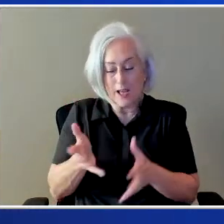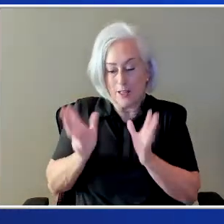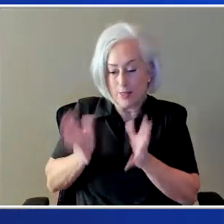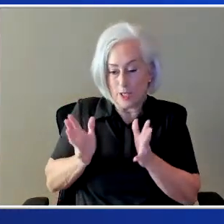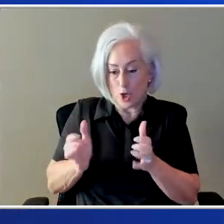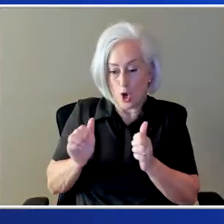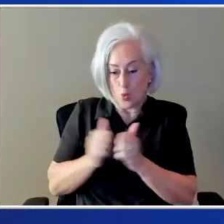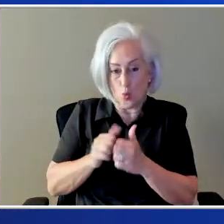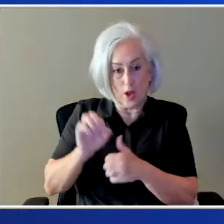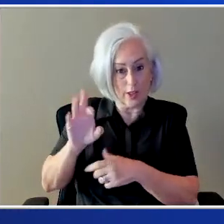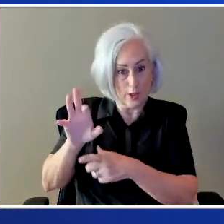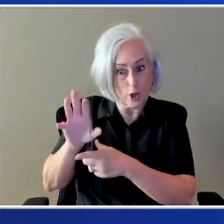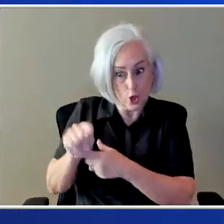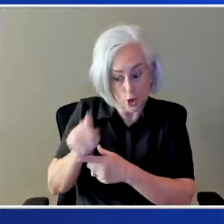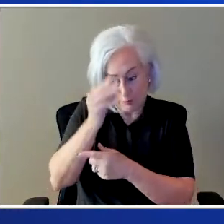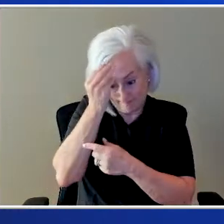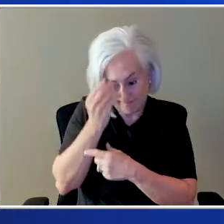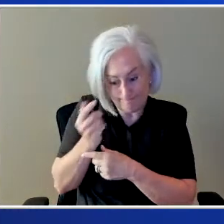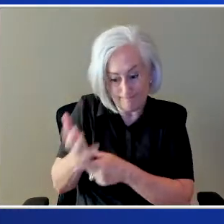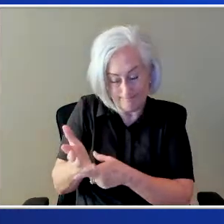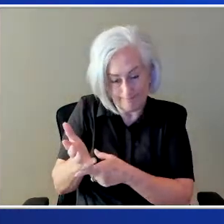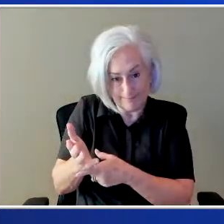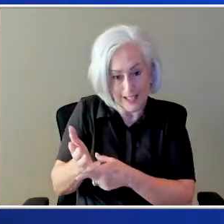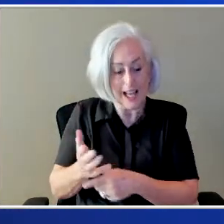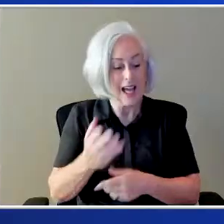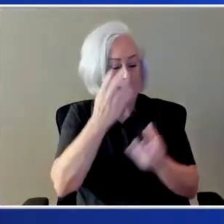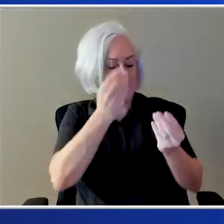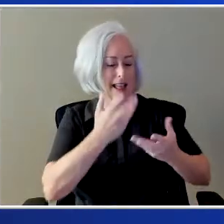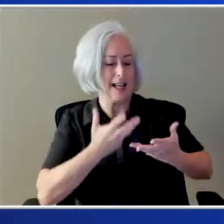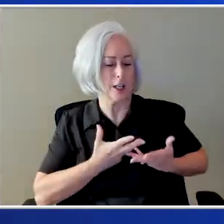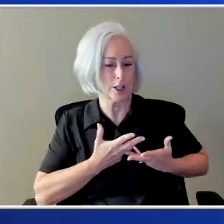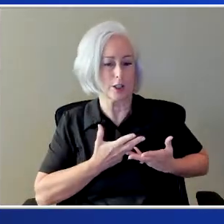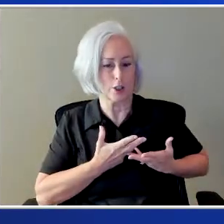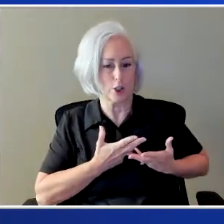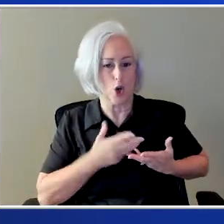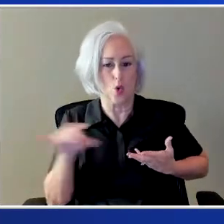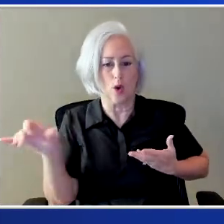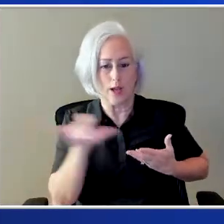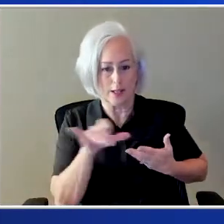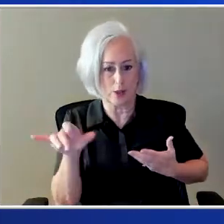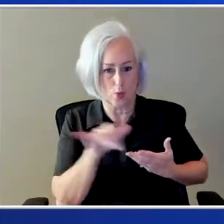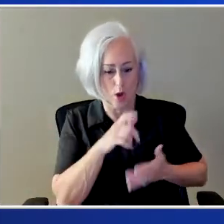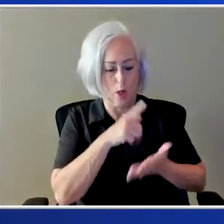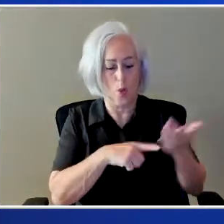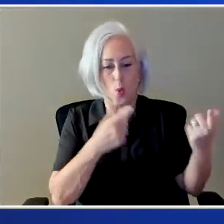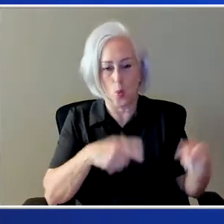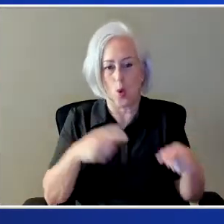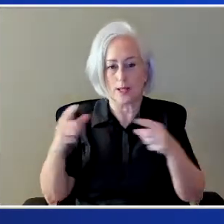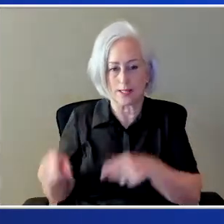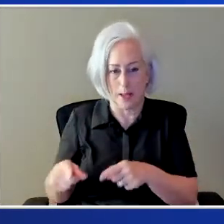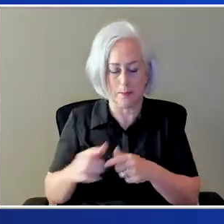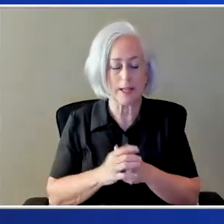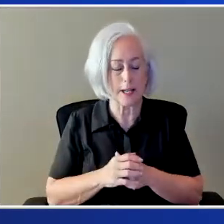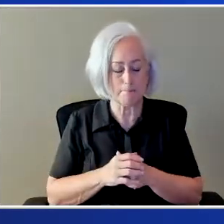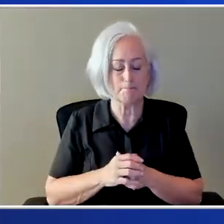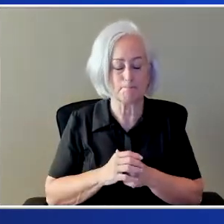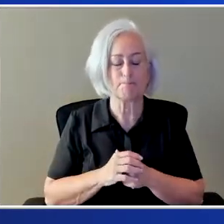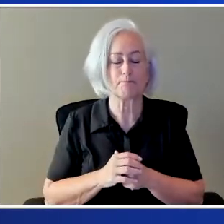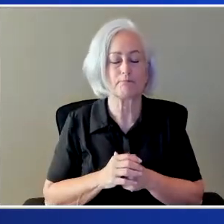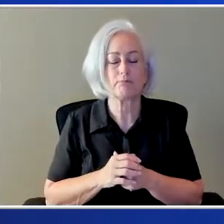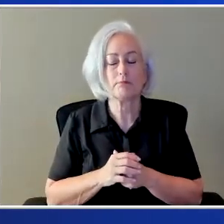aware, but they were also letting us know as well as they were talking to him what was going on, what they were doing with him.